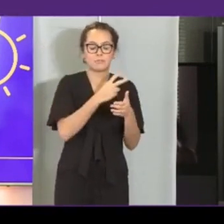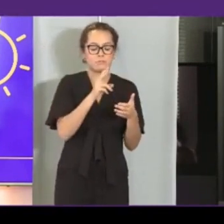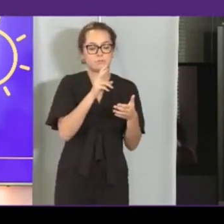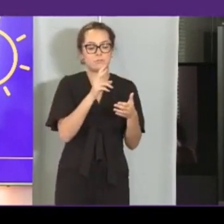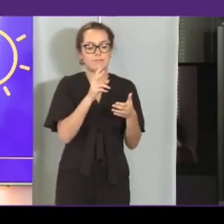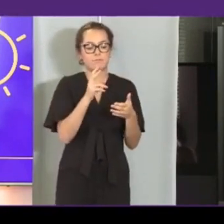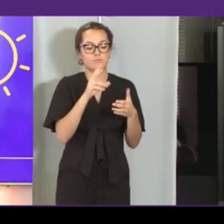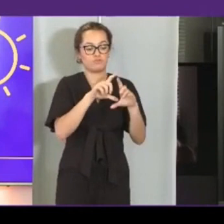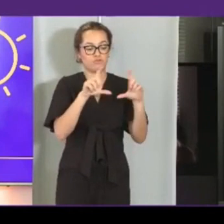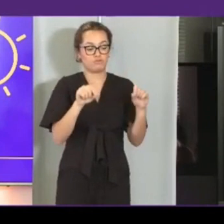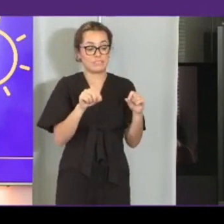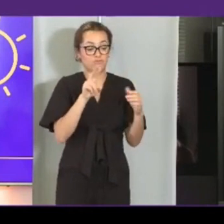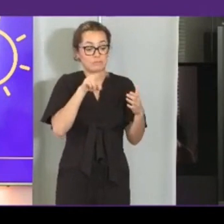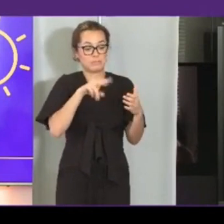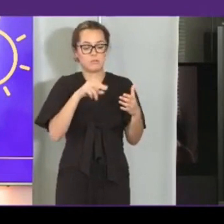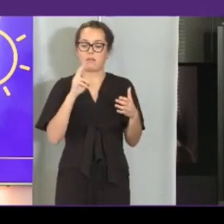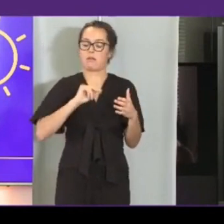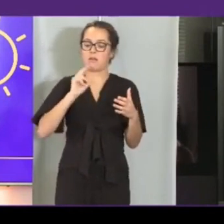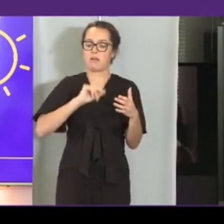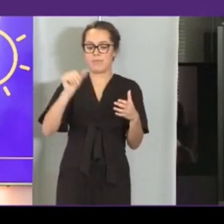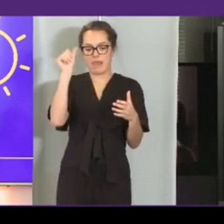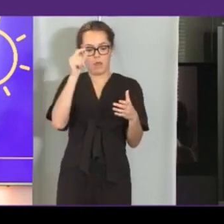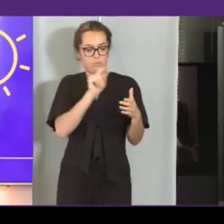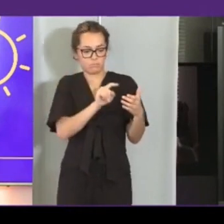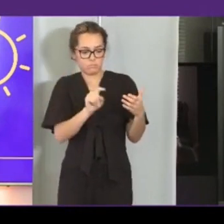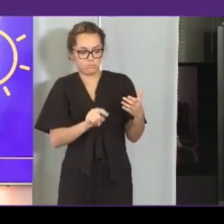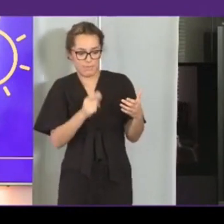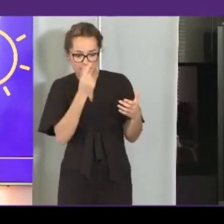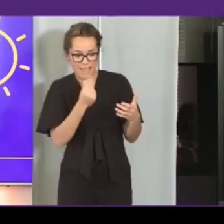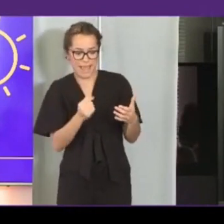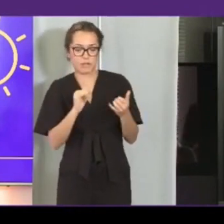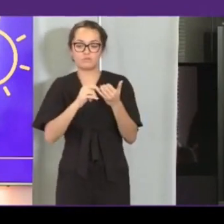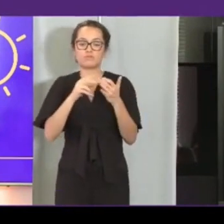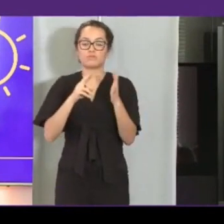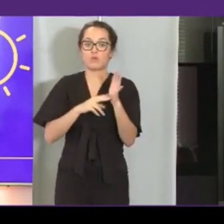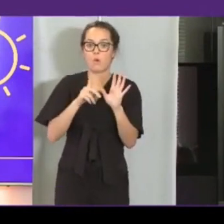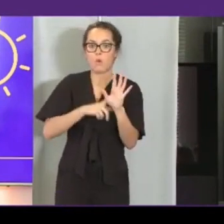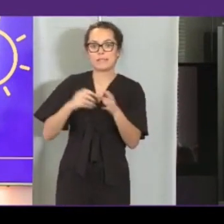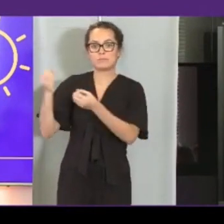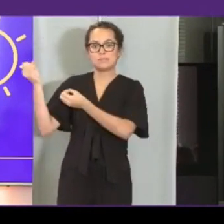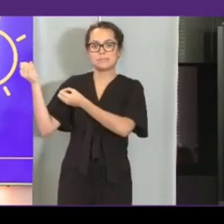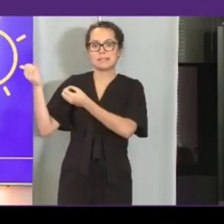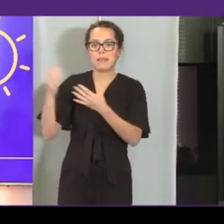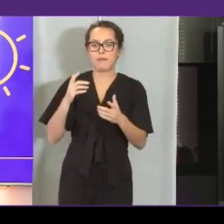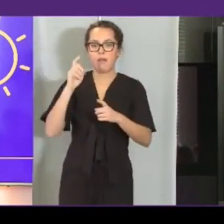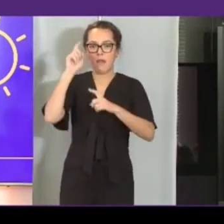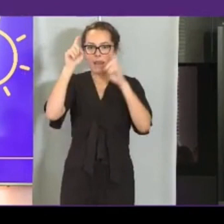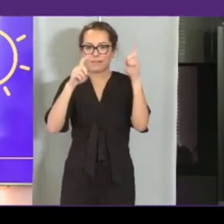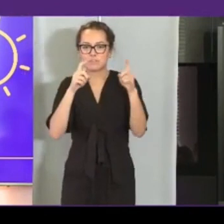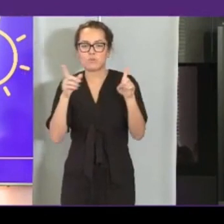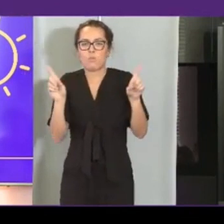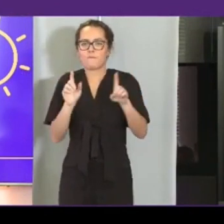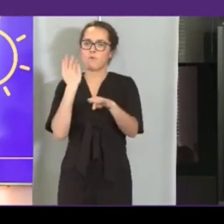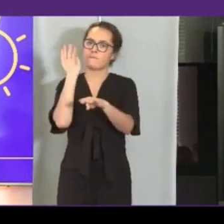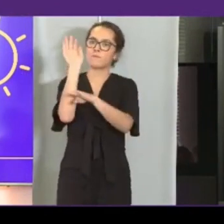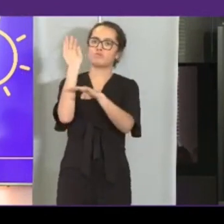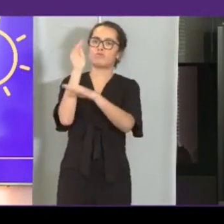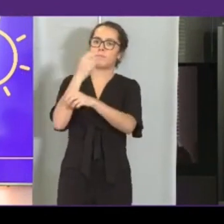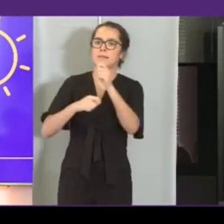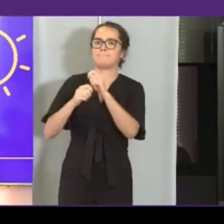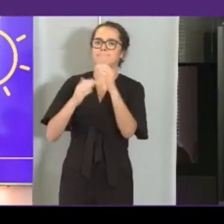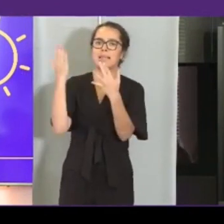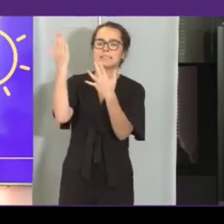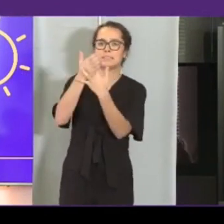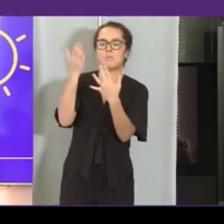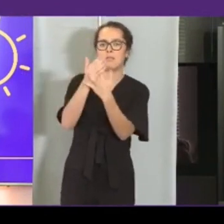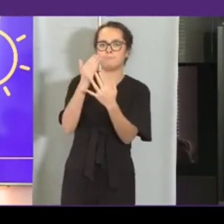small. Sony's sort of motto for accessibility is delivering innovation for an accessible future. So obviously we need to meet standards,